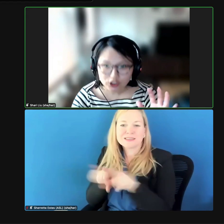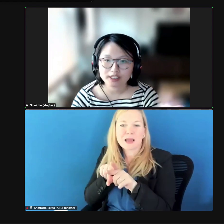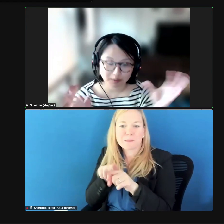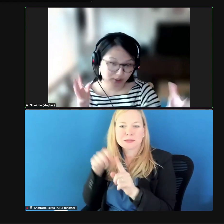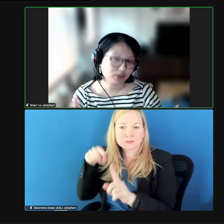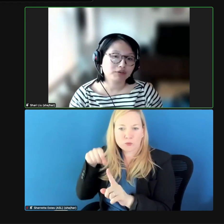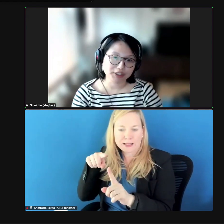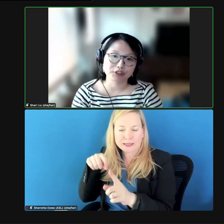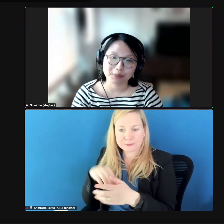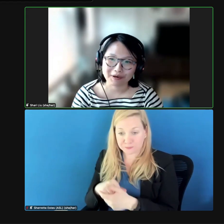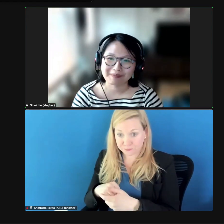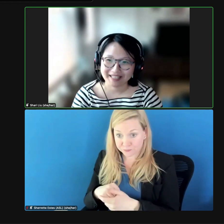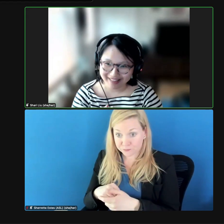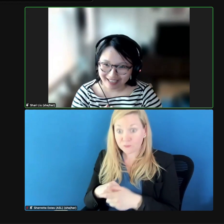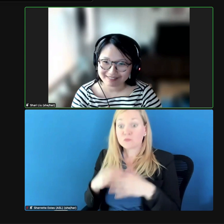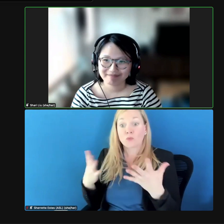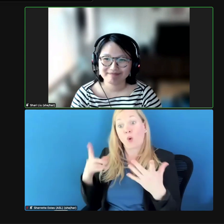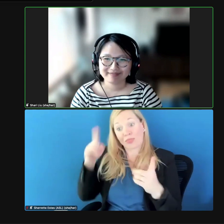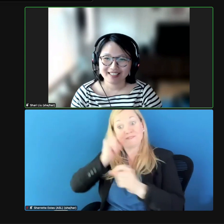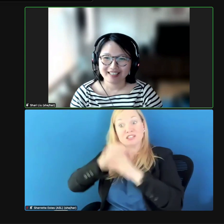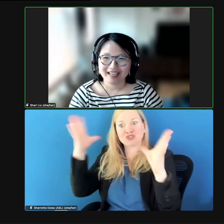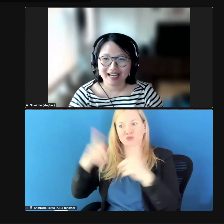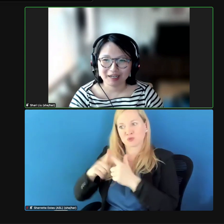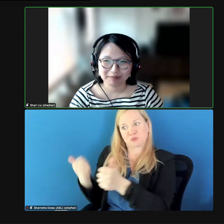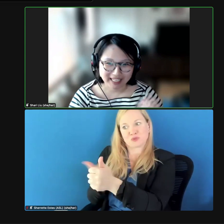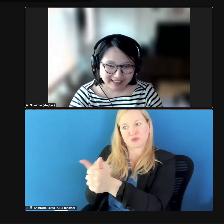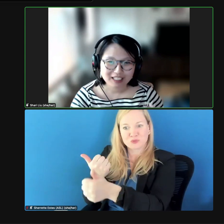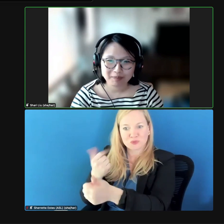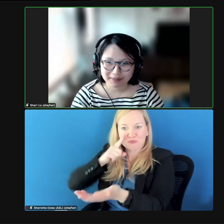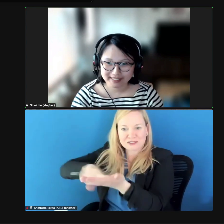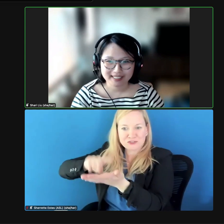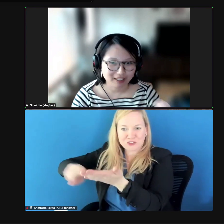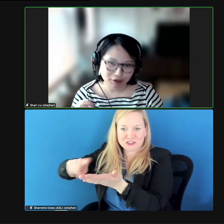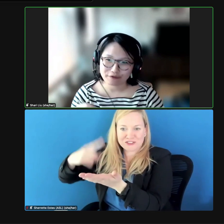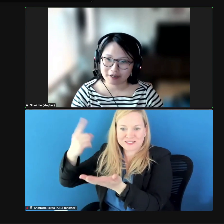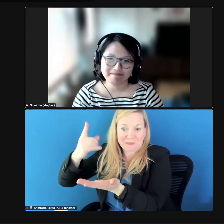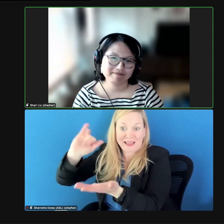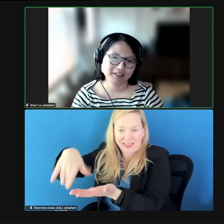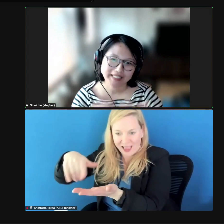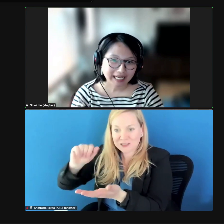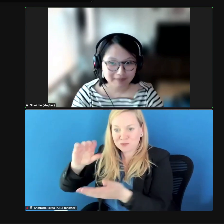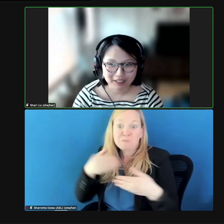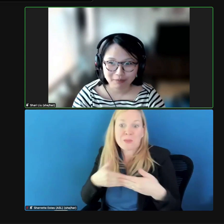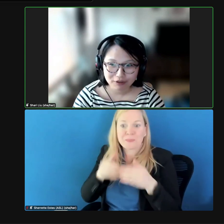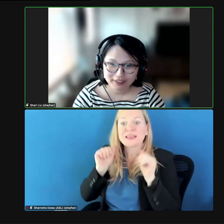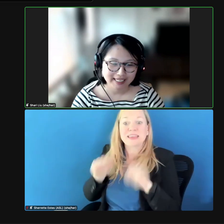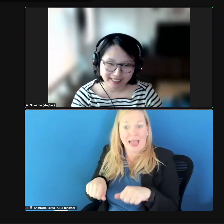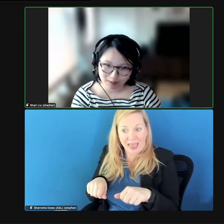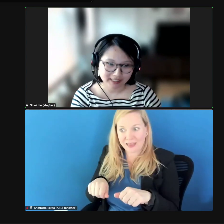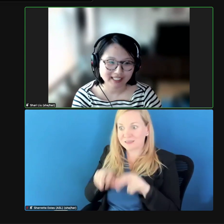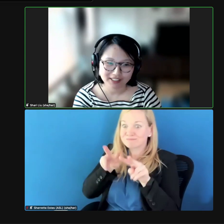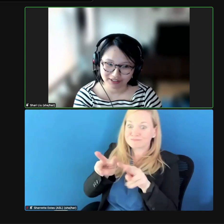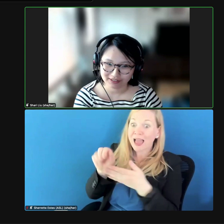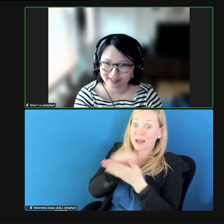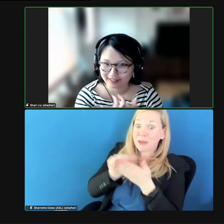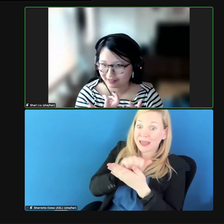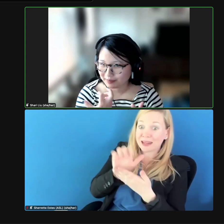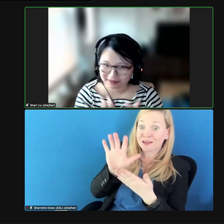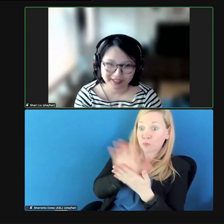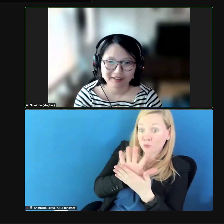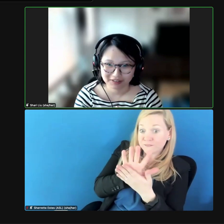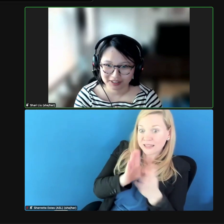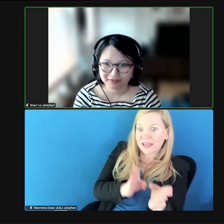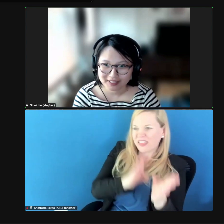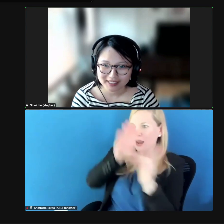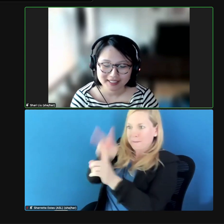The vision is to pursue a research program like that, that like babies can go from an animated movie to expectations that are